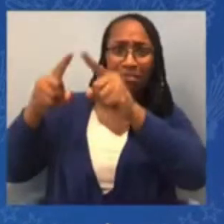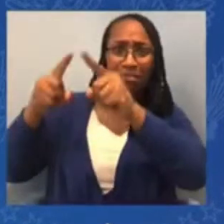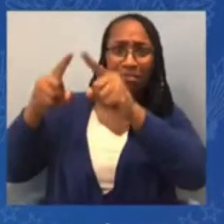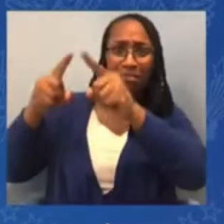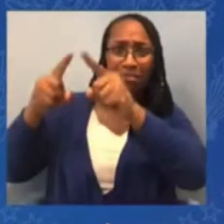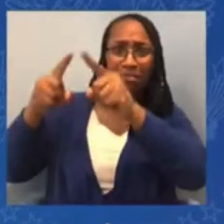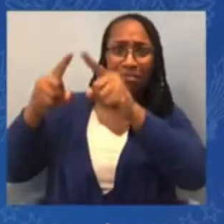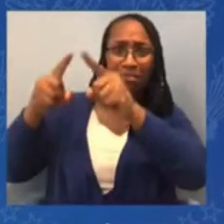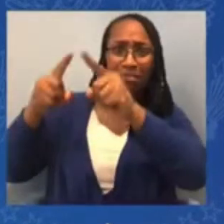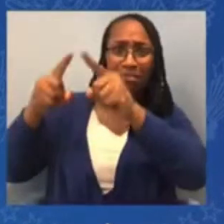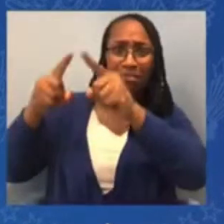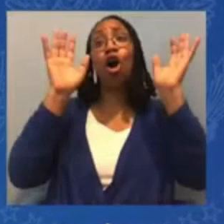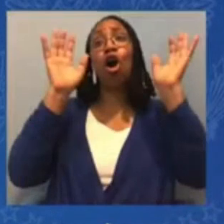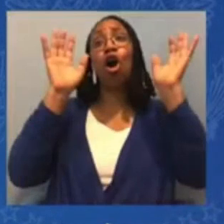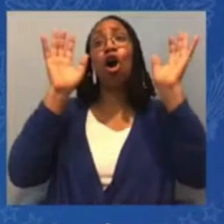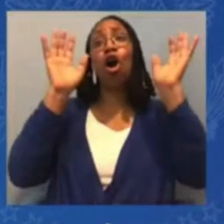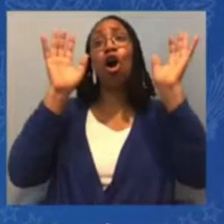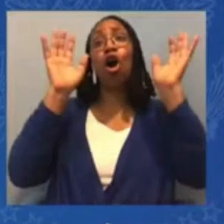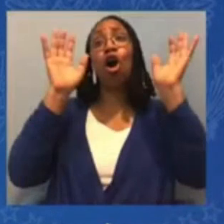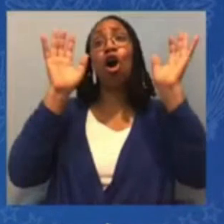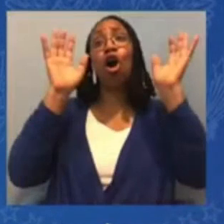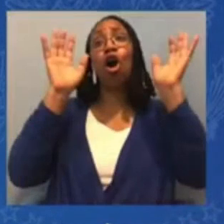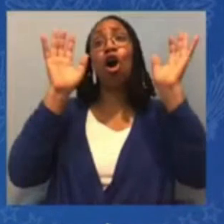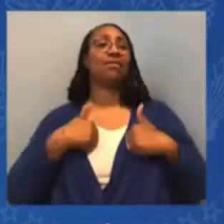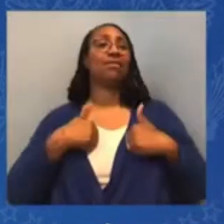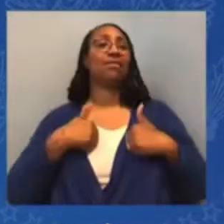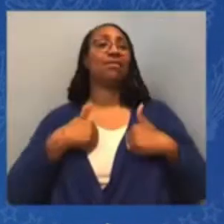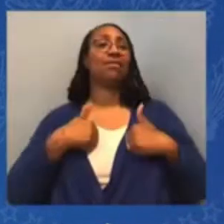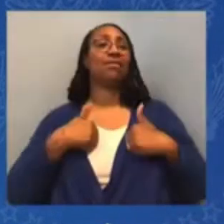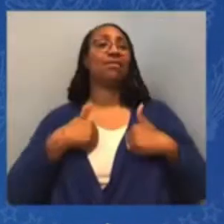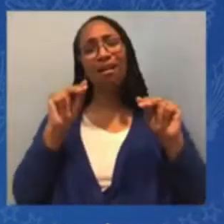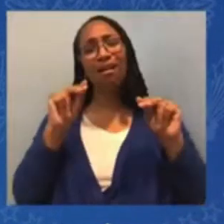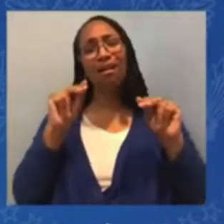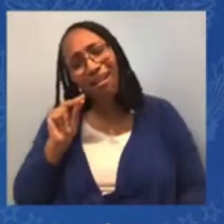of children in the United States of America?